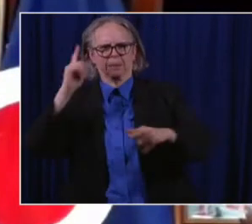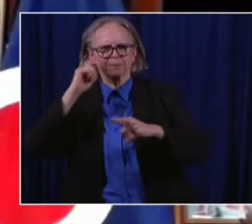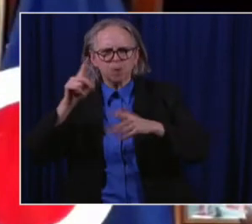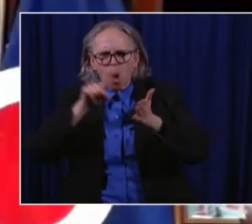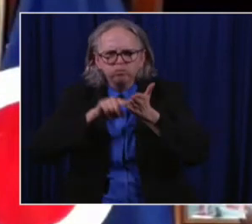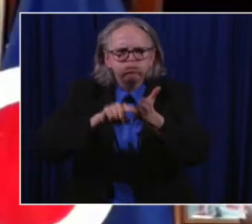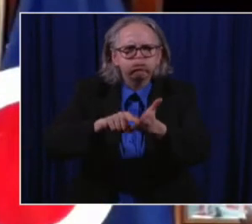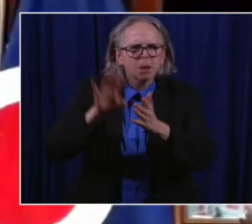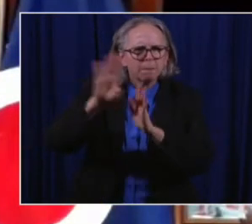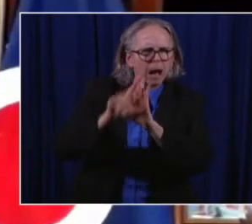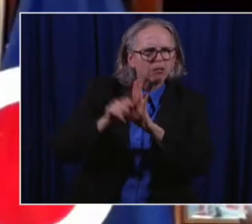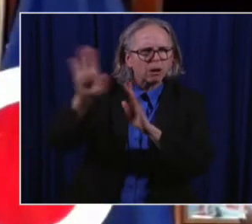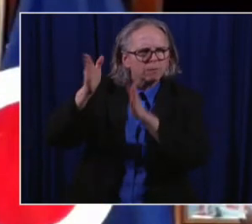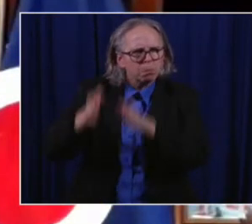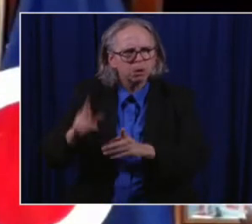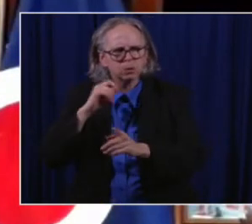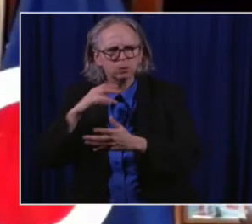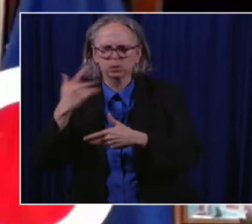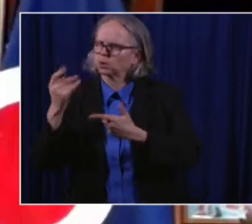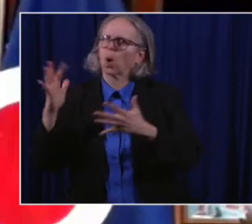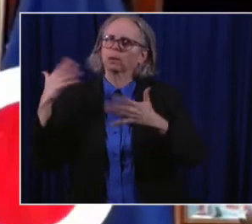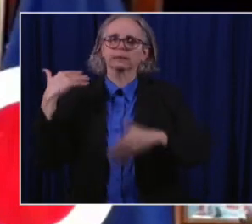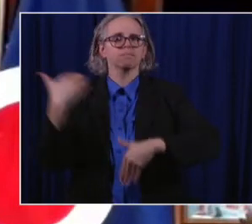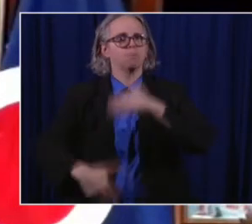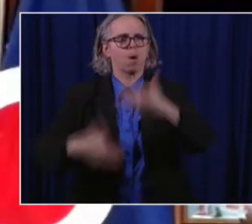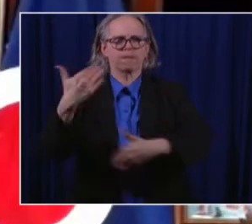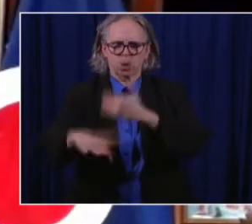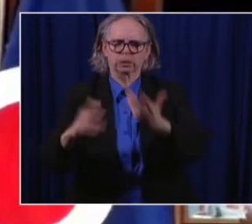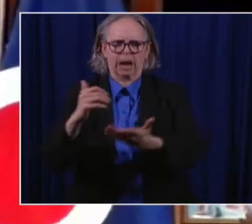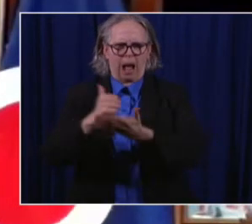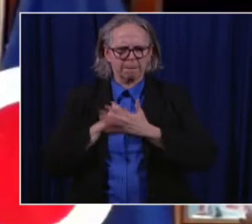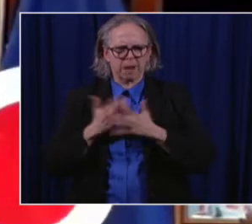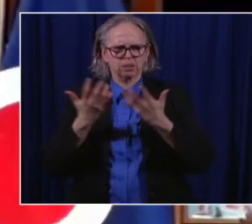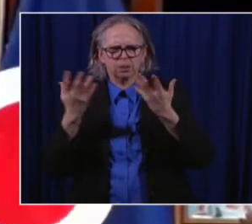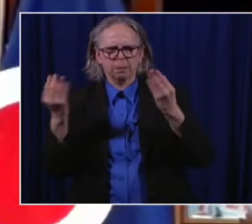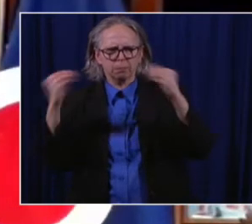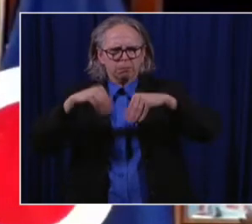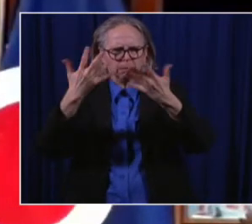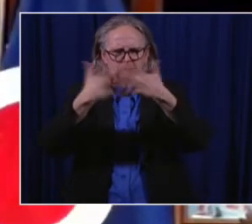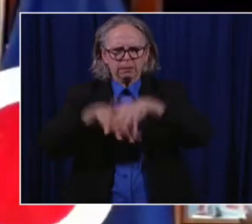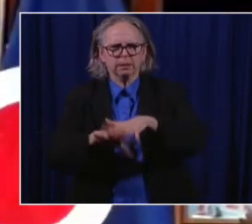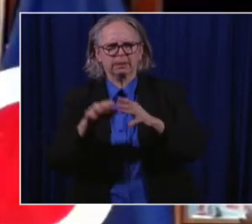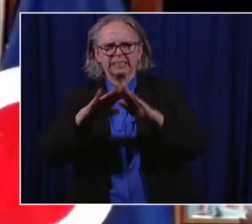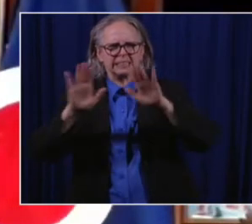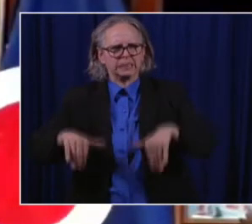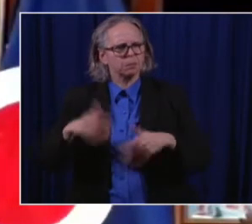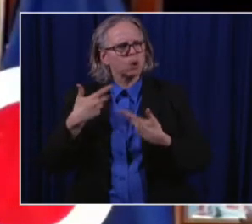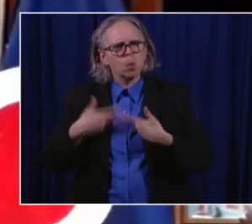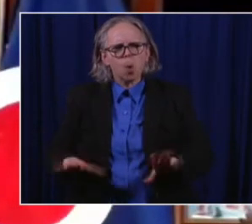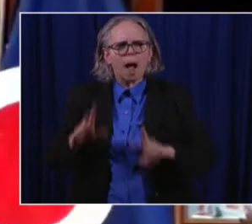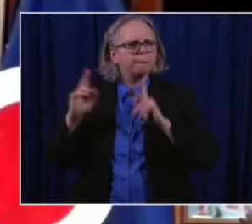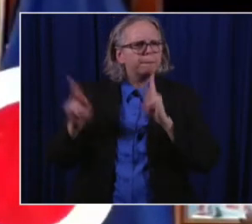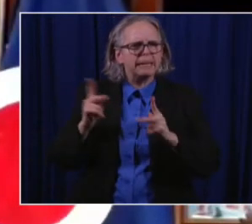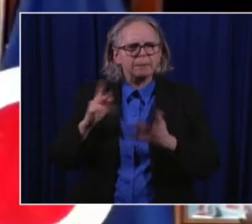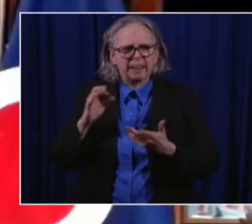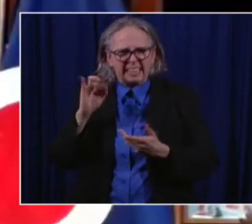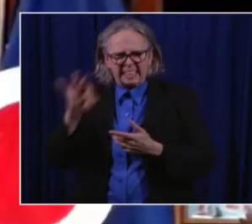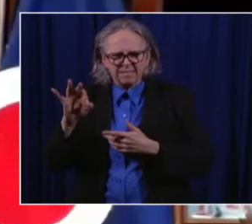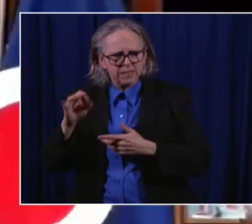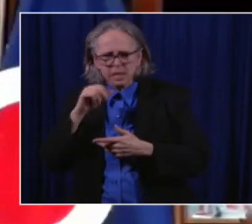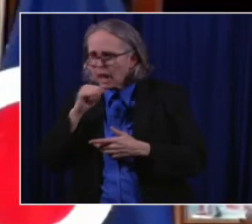in a way that is helpful at making sure nobody slips through the cracks as they can in our current